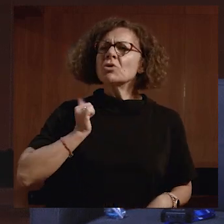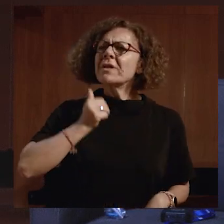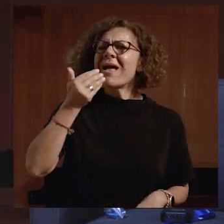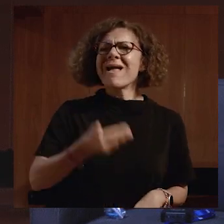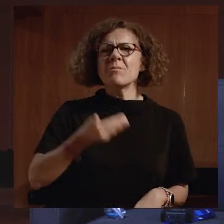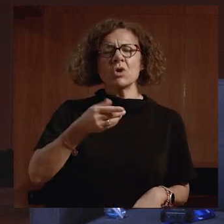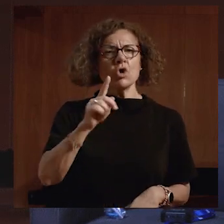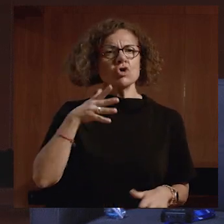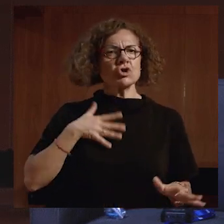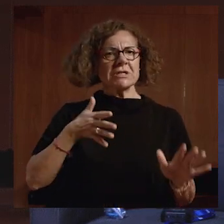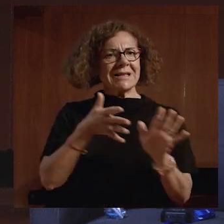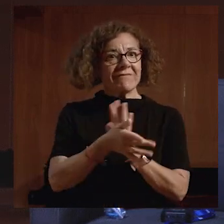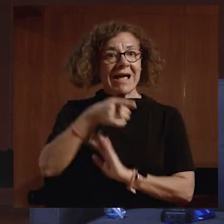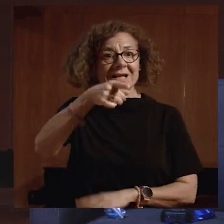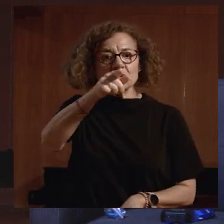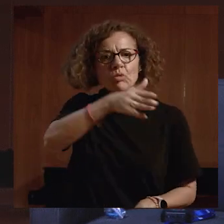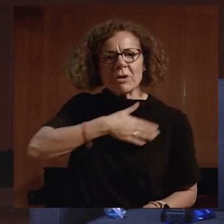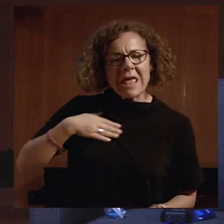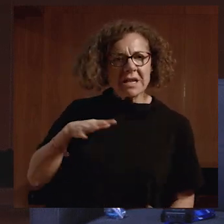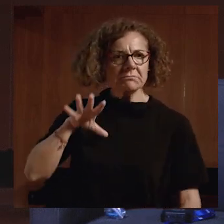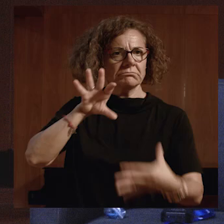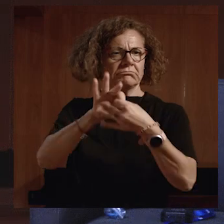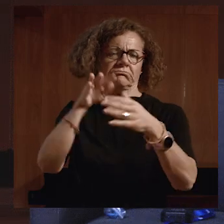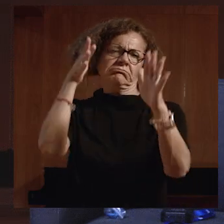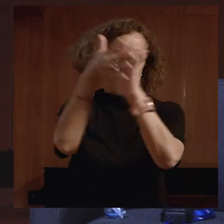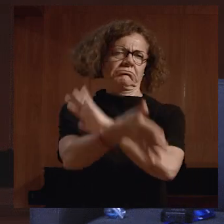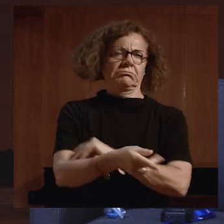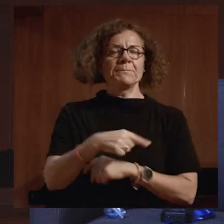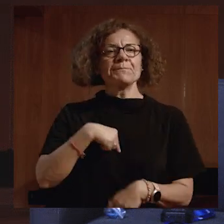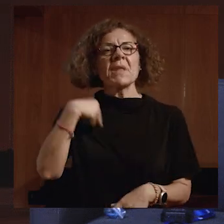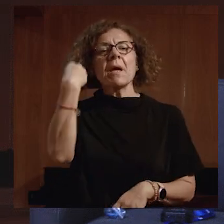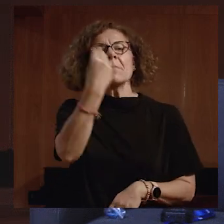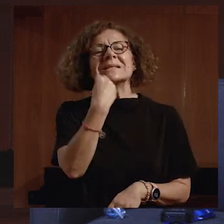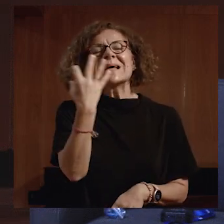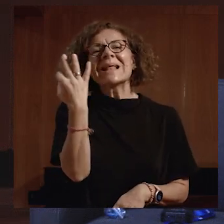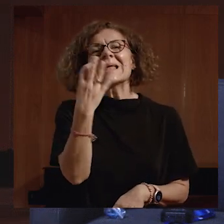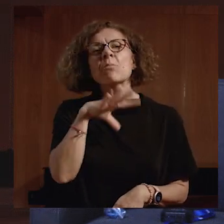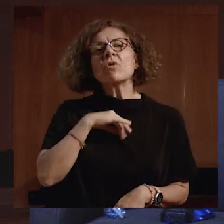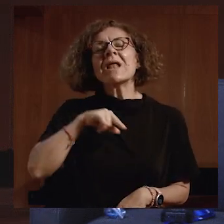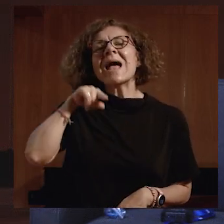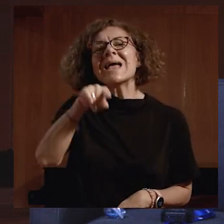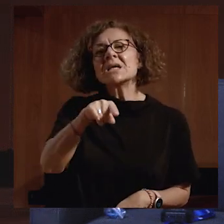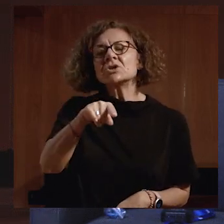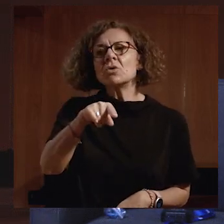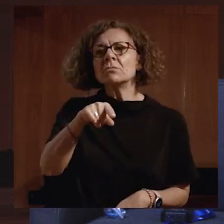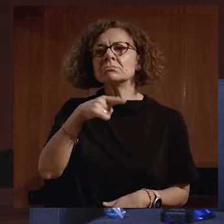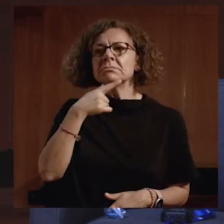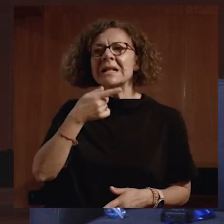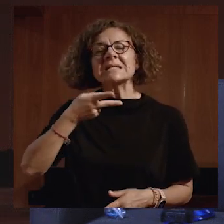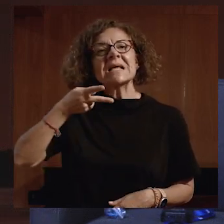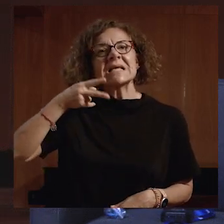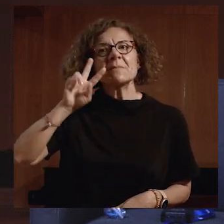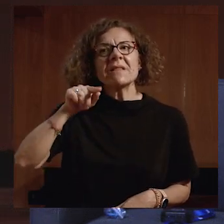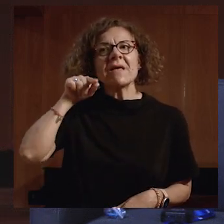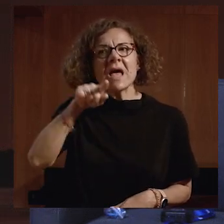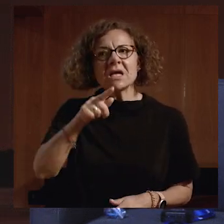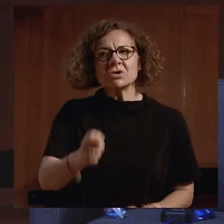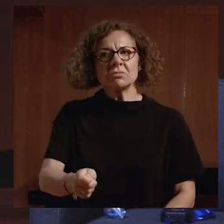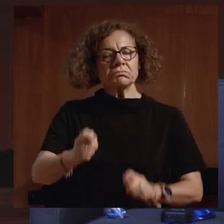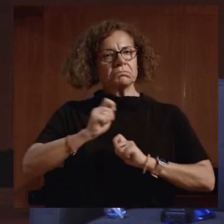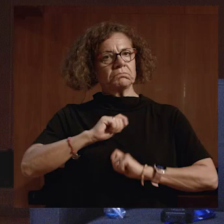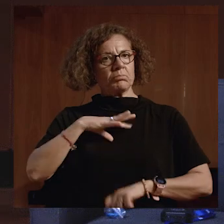But thinking about what that could tell you and the experiences that could give you, again, about what goes on in the real world.